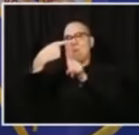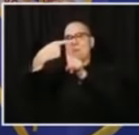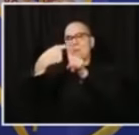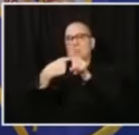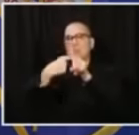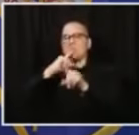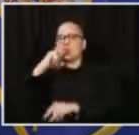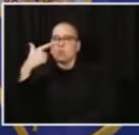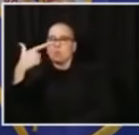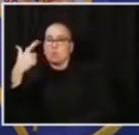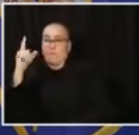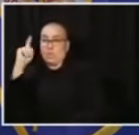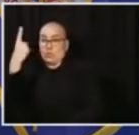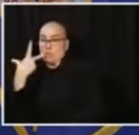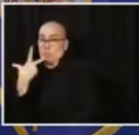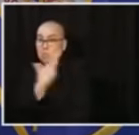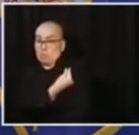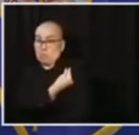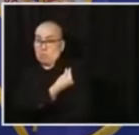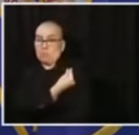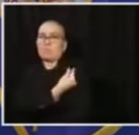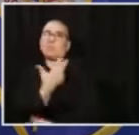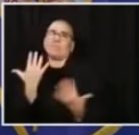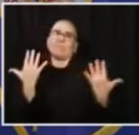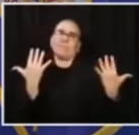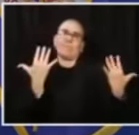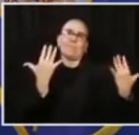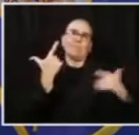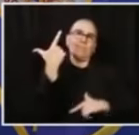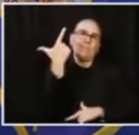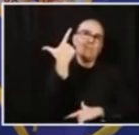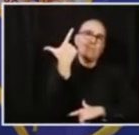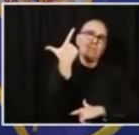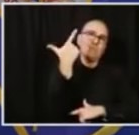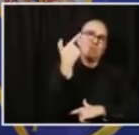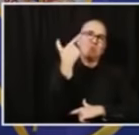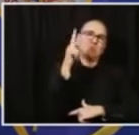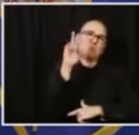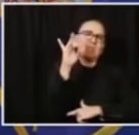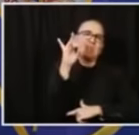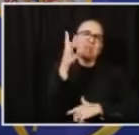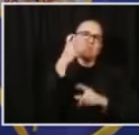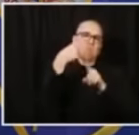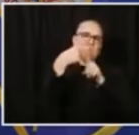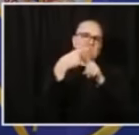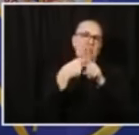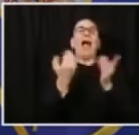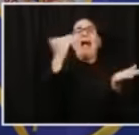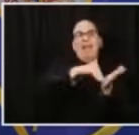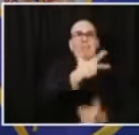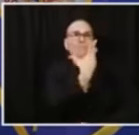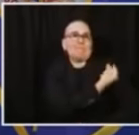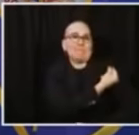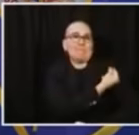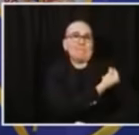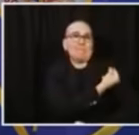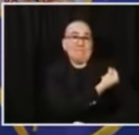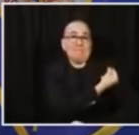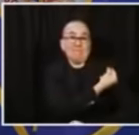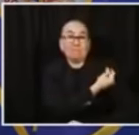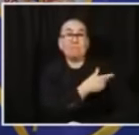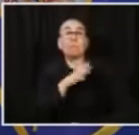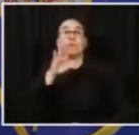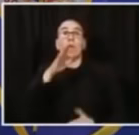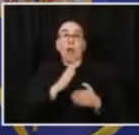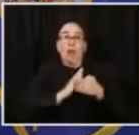of vaccine. And then if you consider that it takes our body's immune systems a little while to develop immunity, we're saying that it